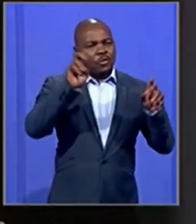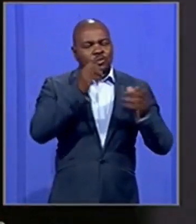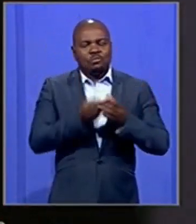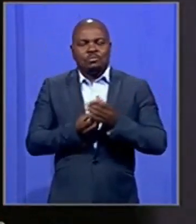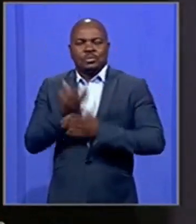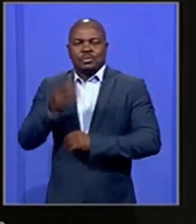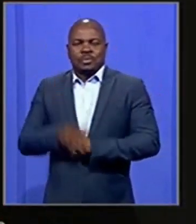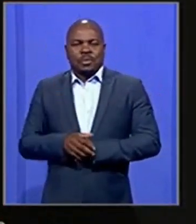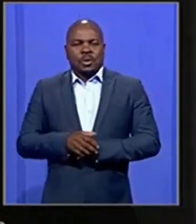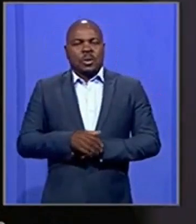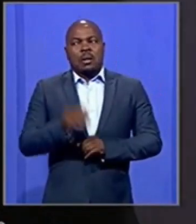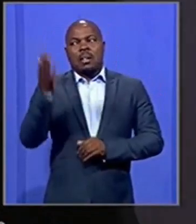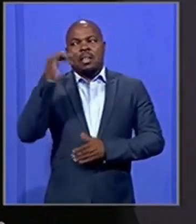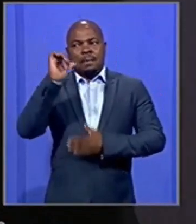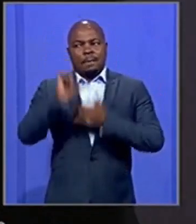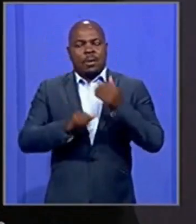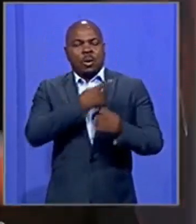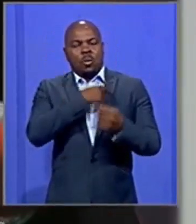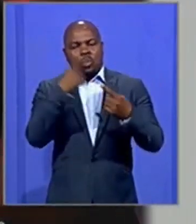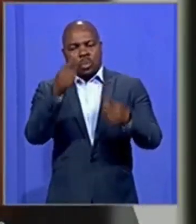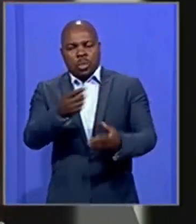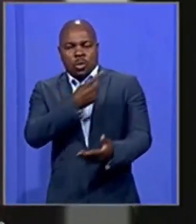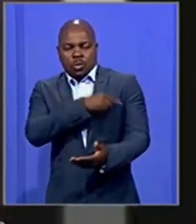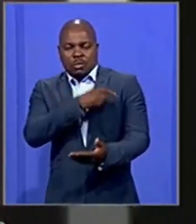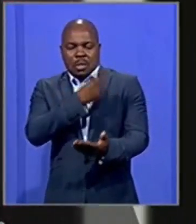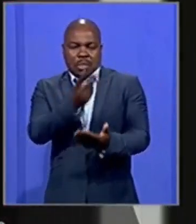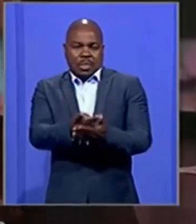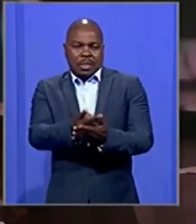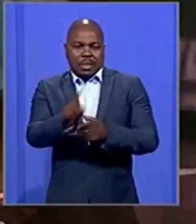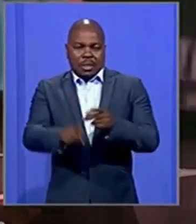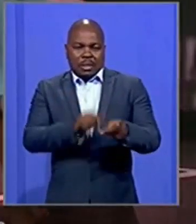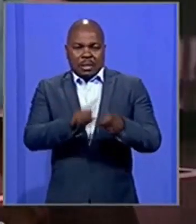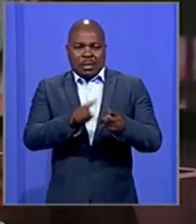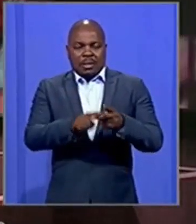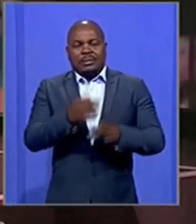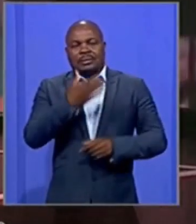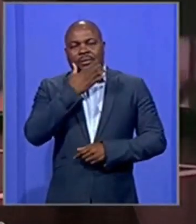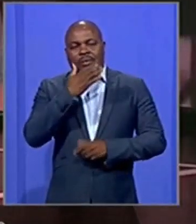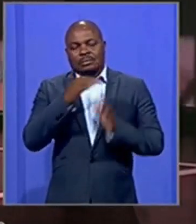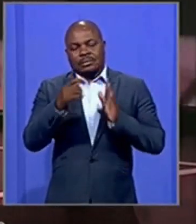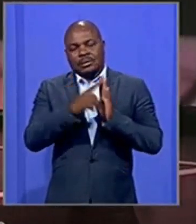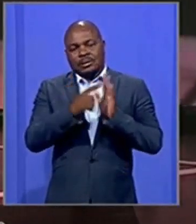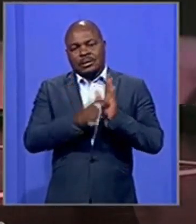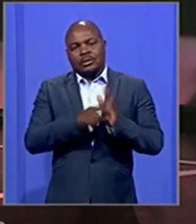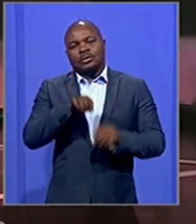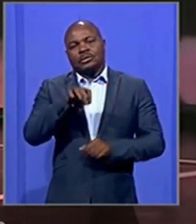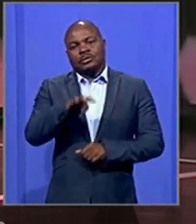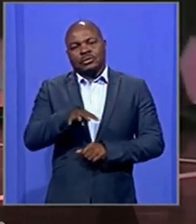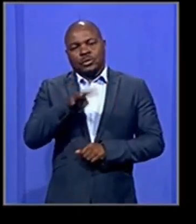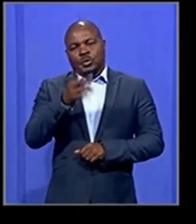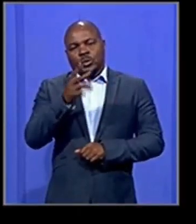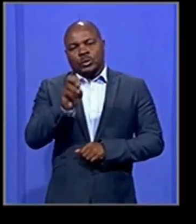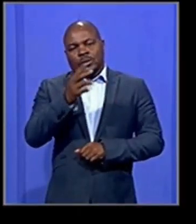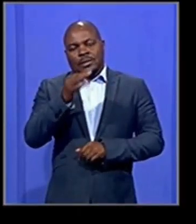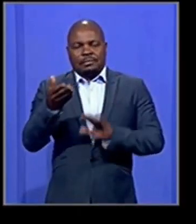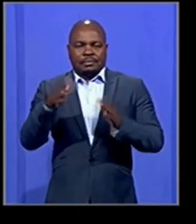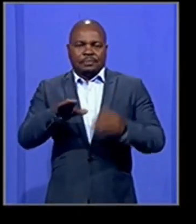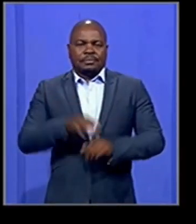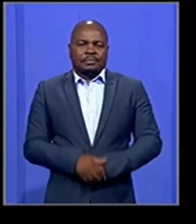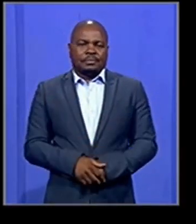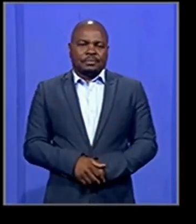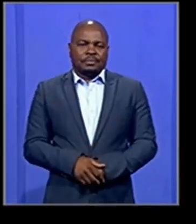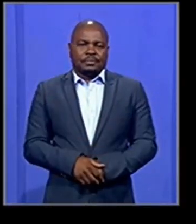mogetswe kwa sepetlele kgwedi e fetileng mme o tlhokafetse ka Sedimonthole a le 11 ka 2023. We started